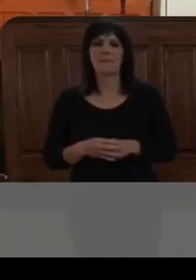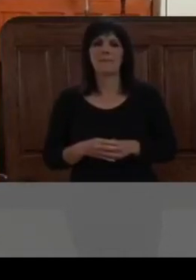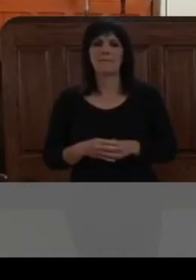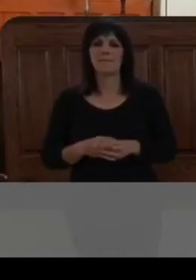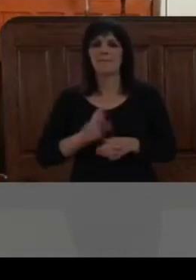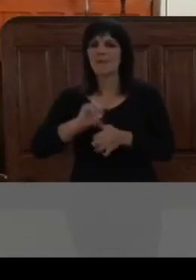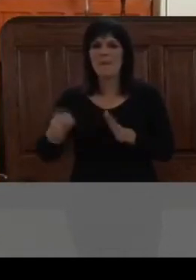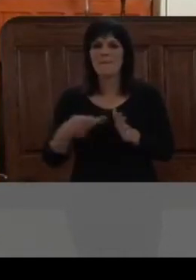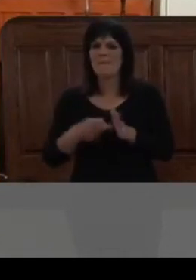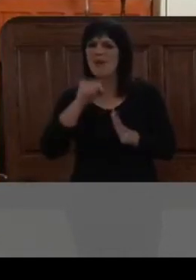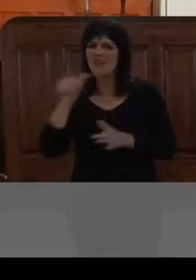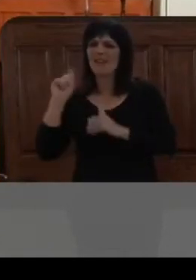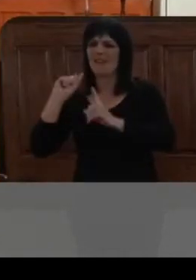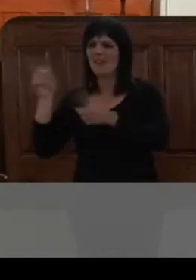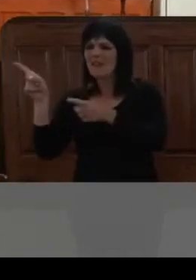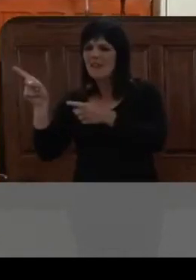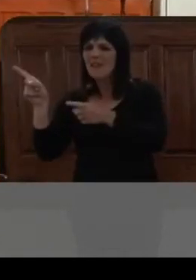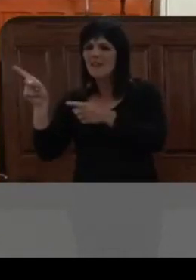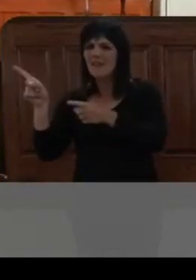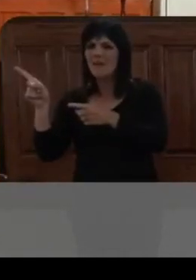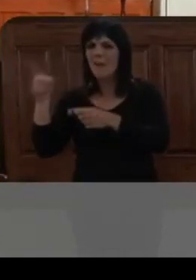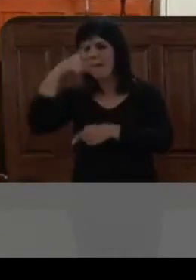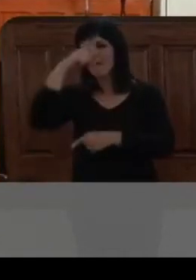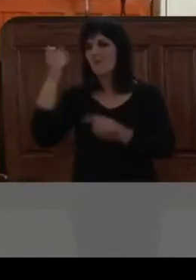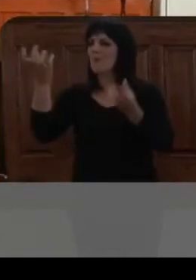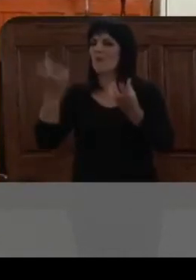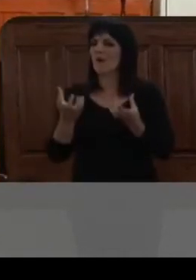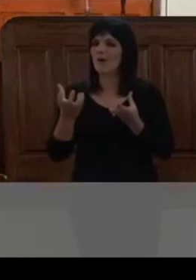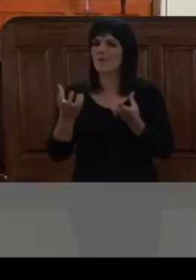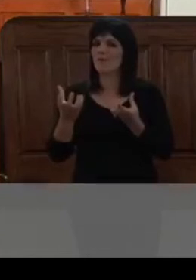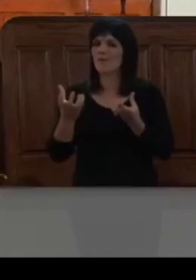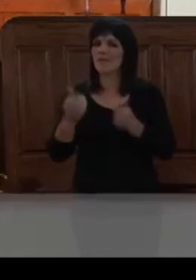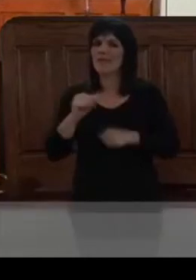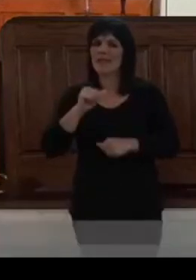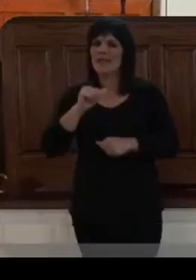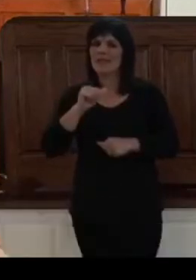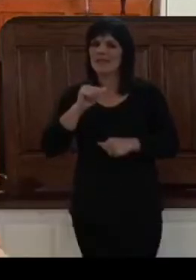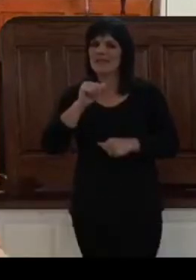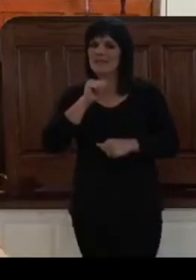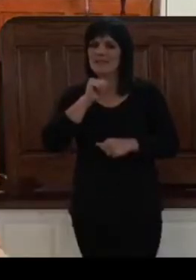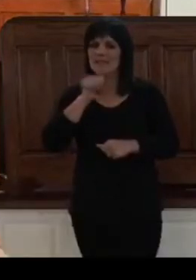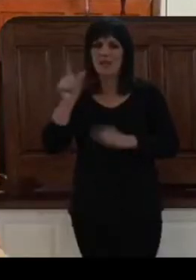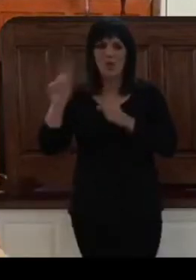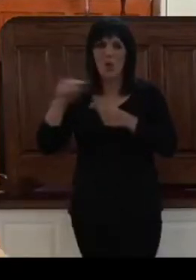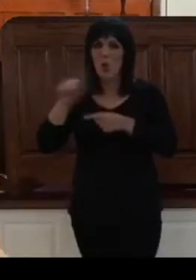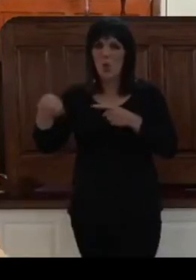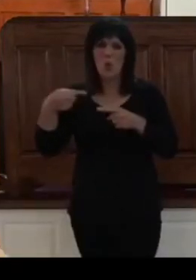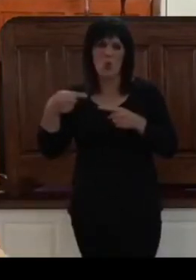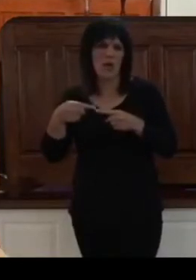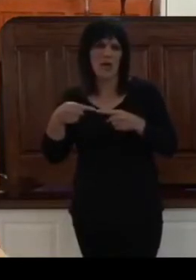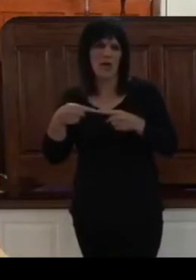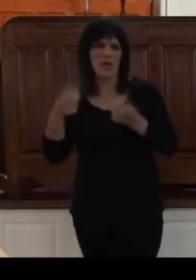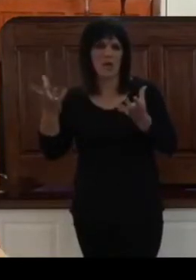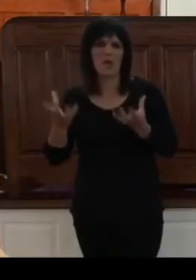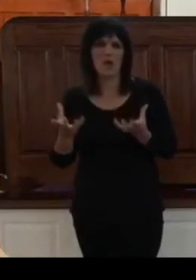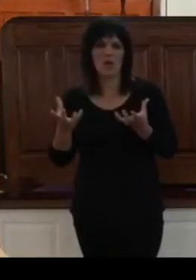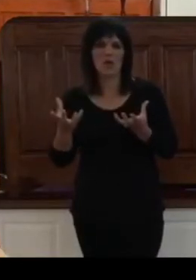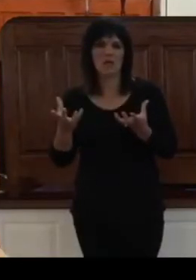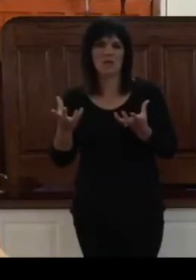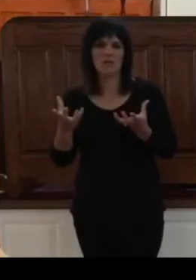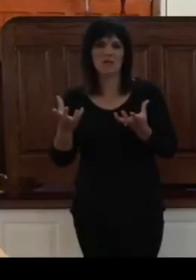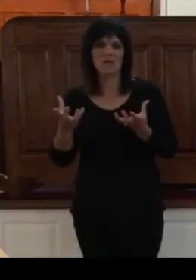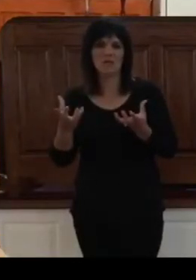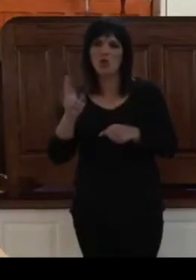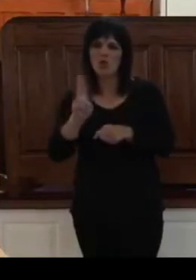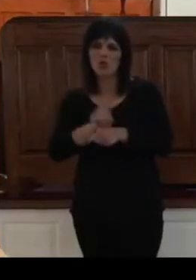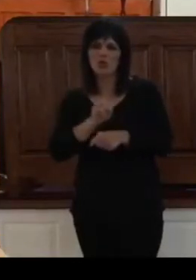Paul didn't leave Thessalonica because he wanted to. And he didn't leave when he wanted to. Paul's typical method of ministry would be go